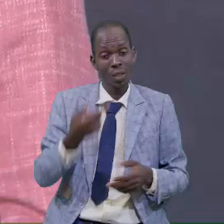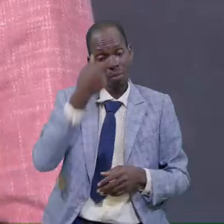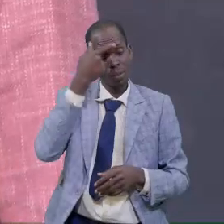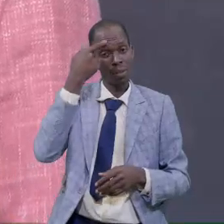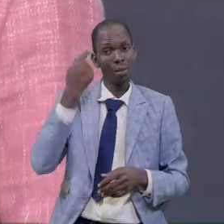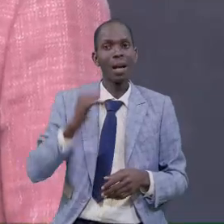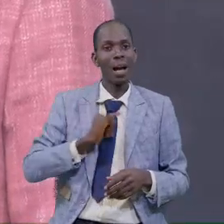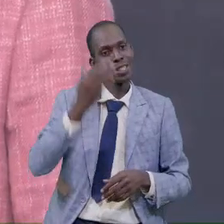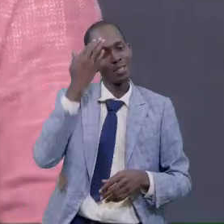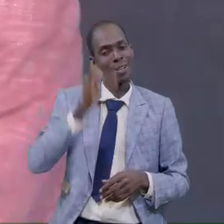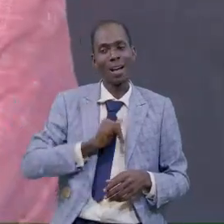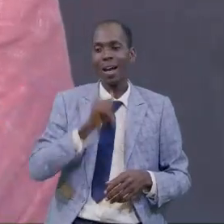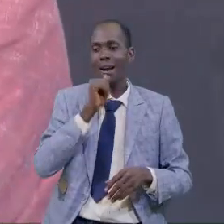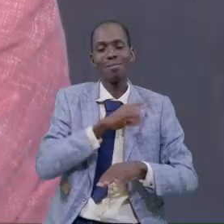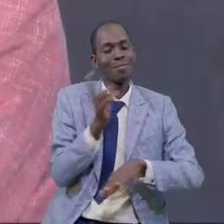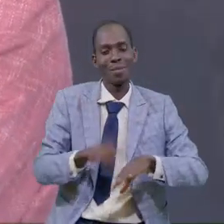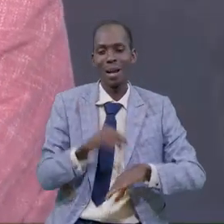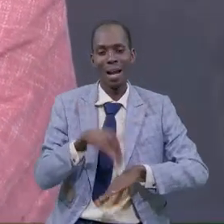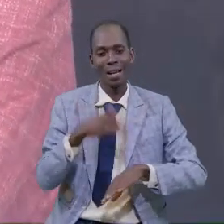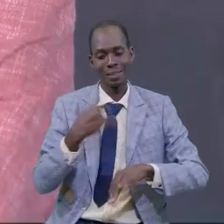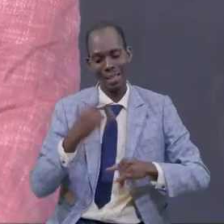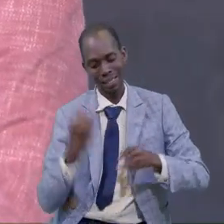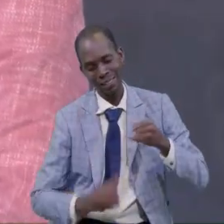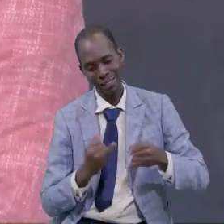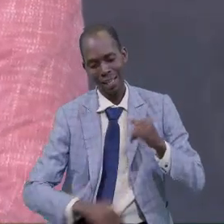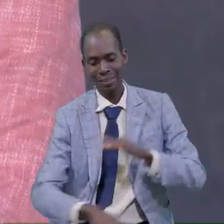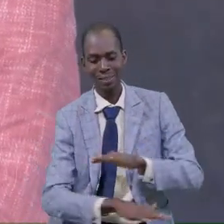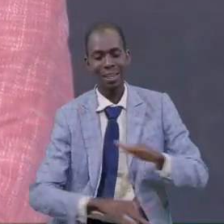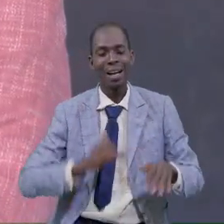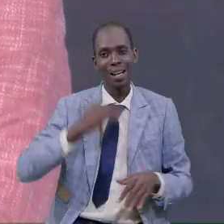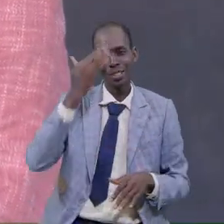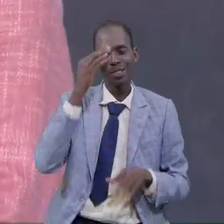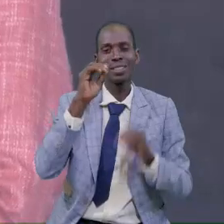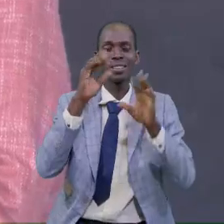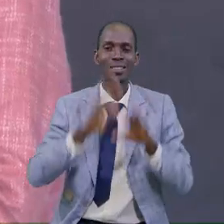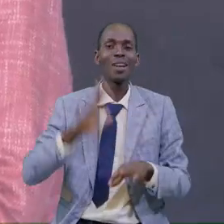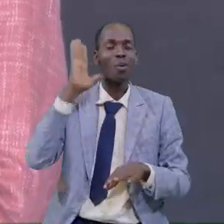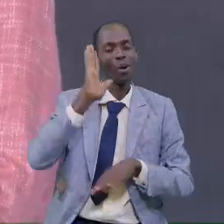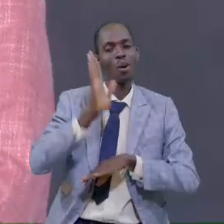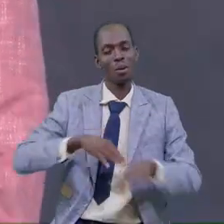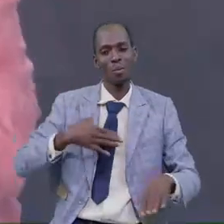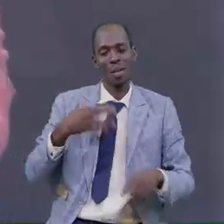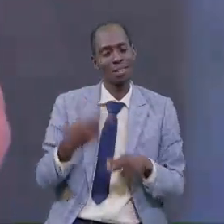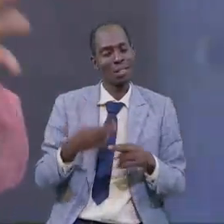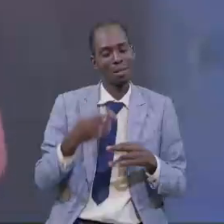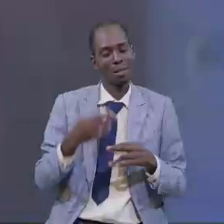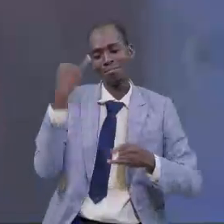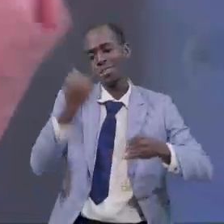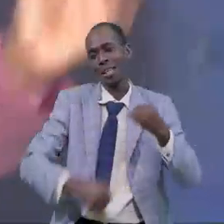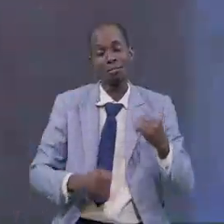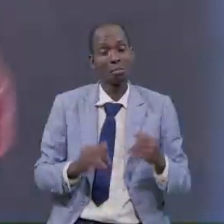And I knew that's my position. And I knew he was going to call my name last. No big deal. And then